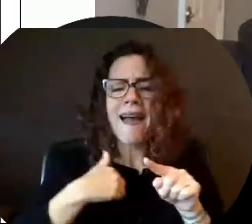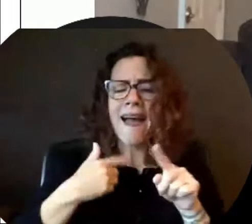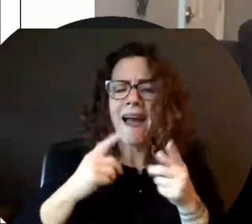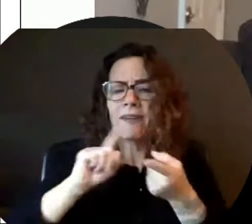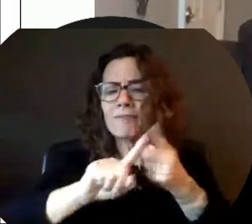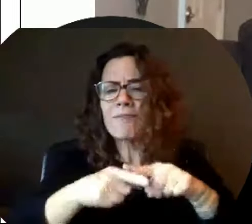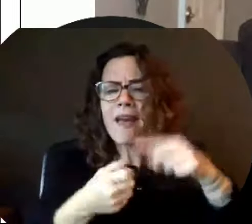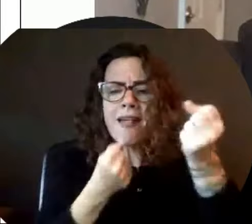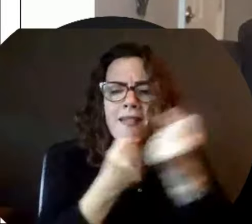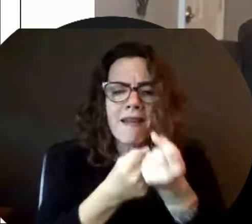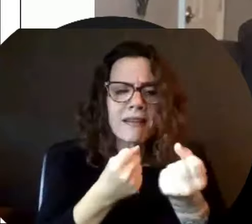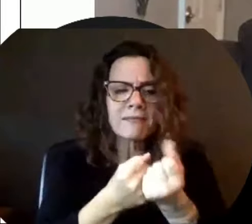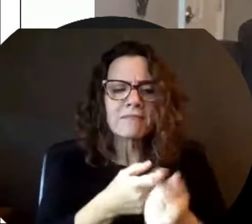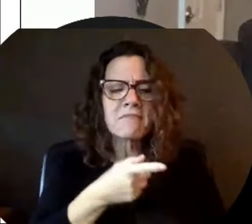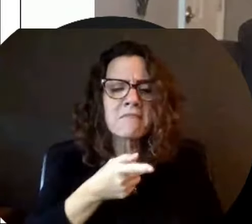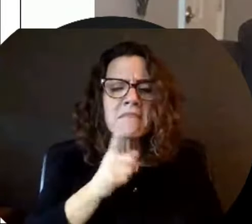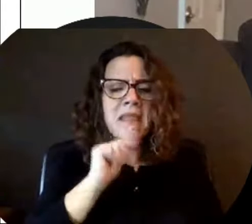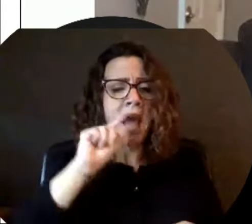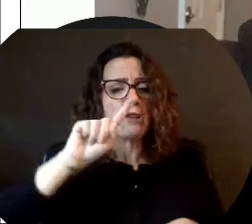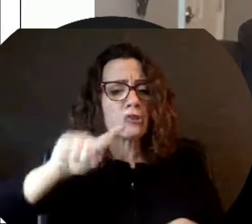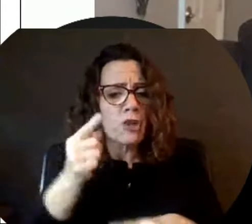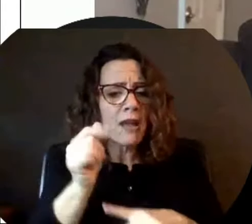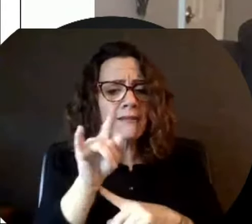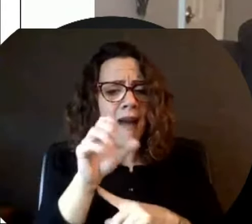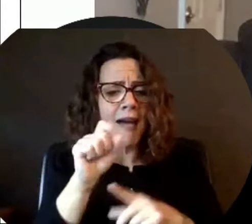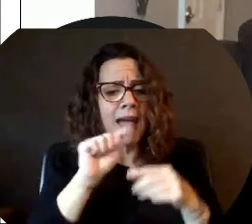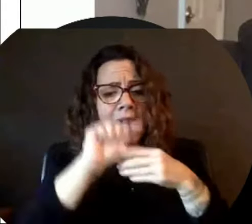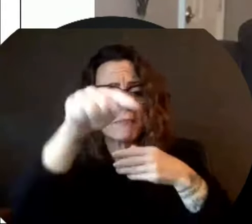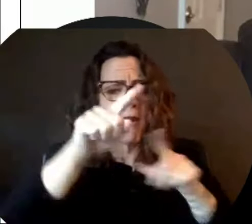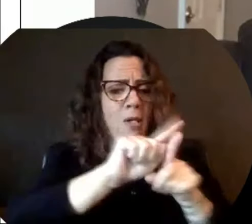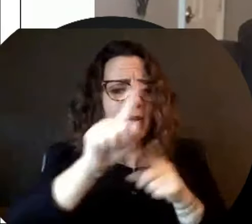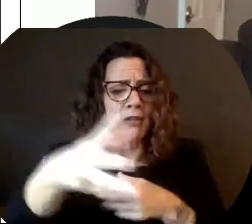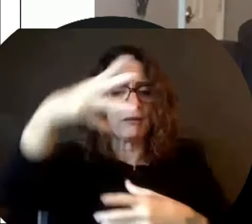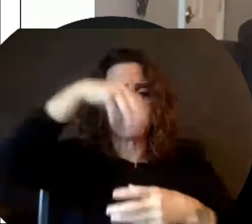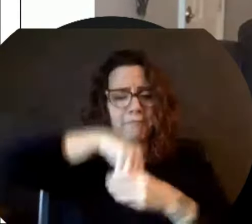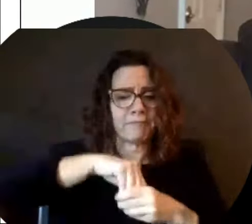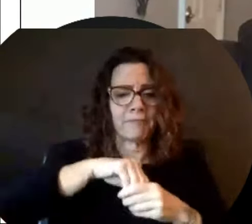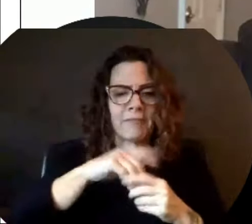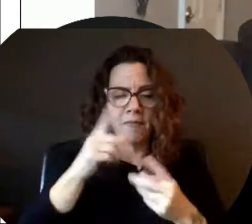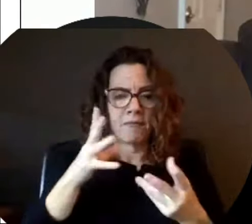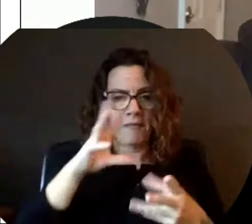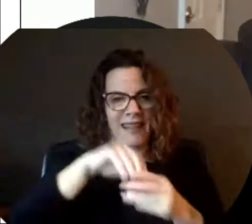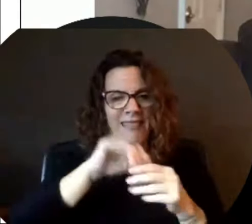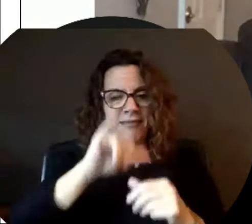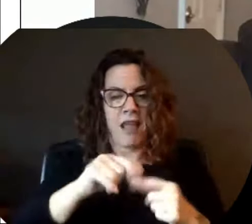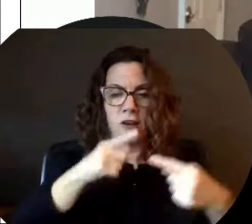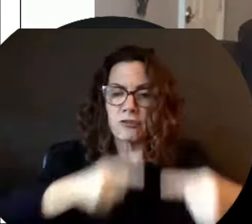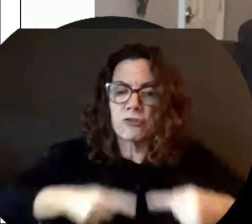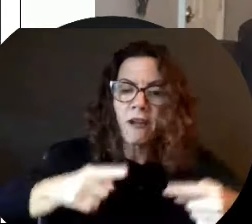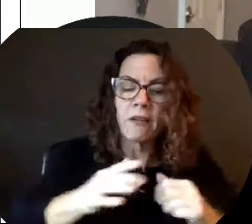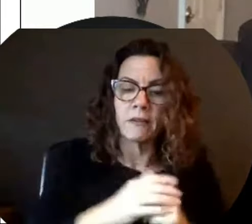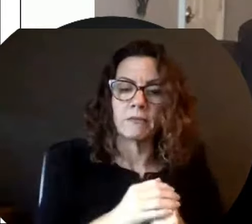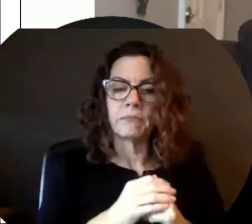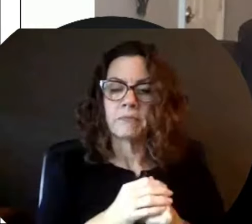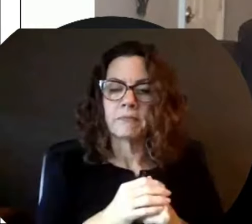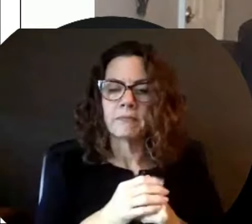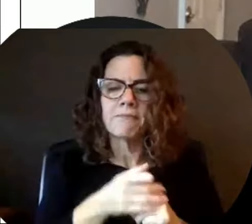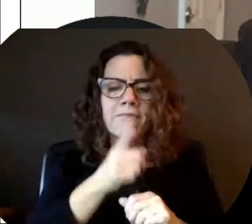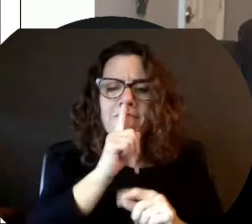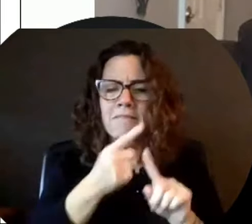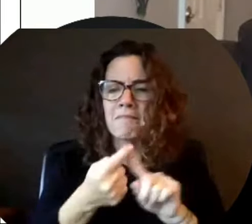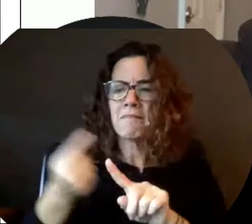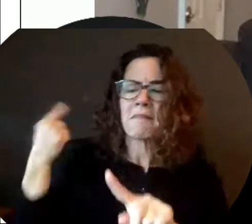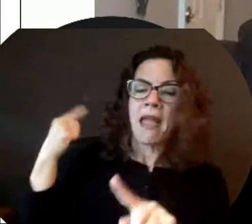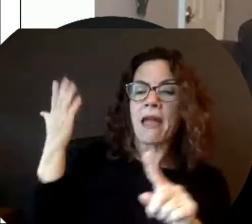sitting here walking streets under, as somebody, honestly an enemy, but said very wisely,